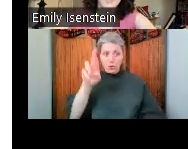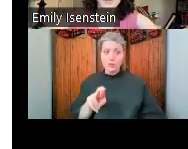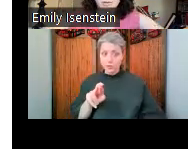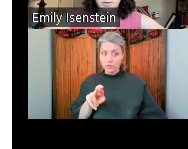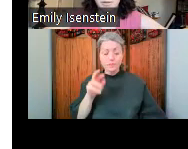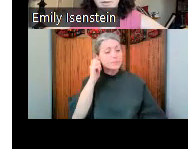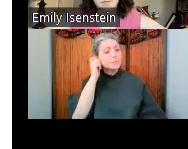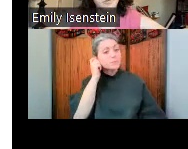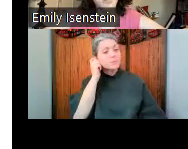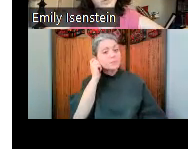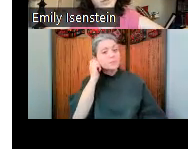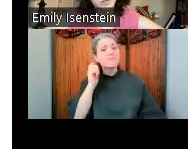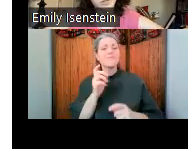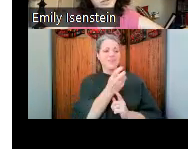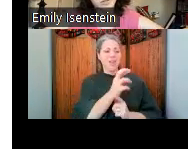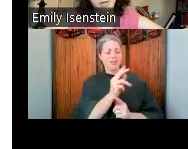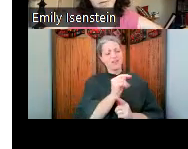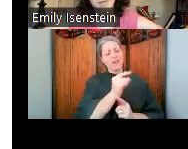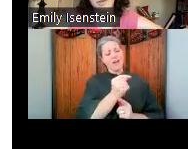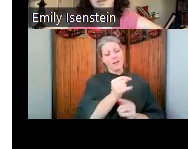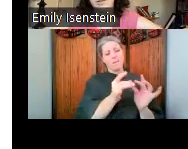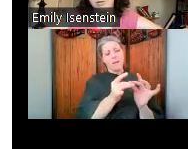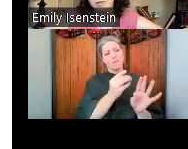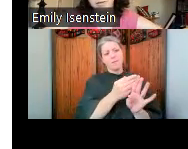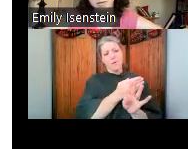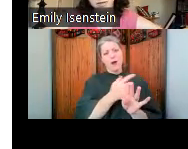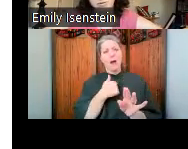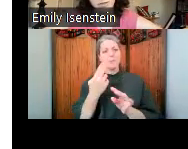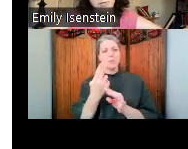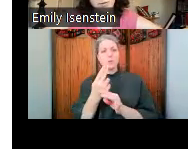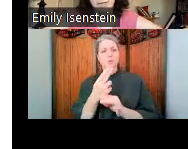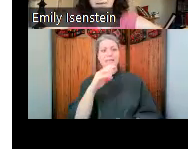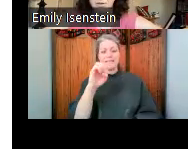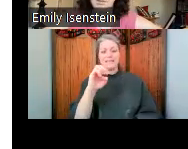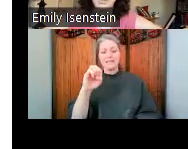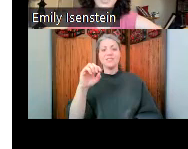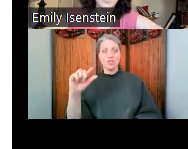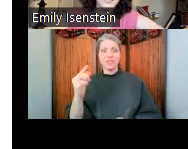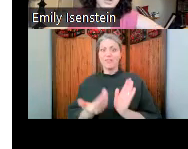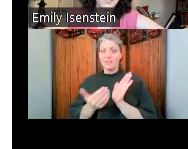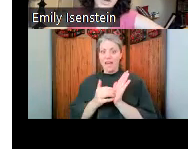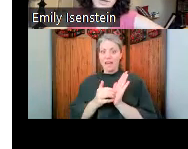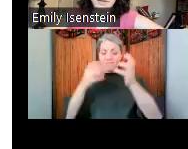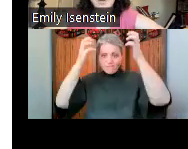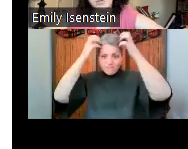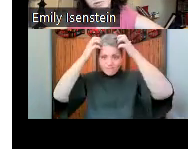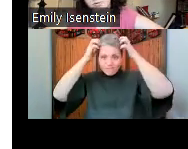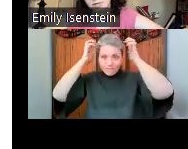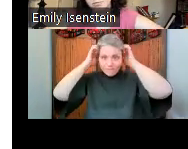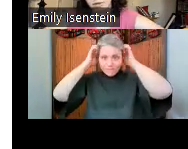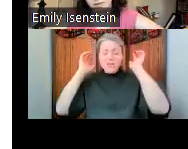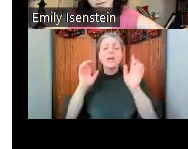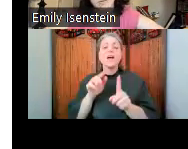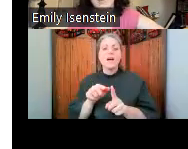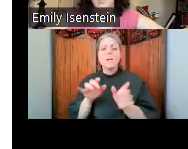Similar to what Dr. Knight talked about before, I am using electroencephalography, or EEG, to measure when and to what